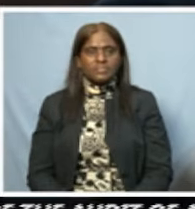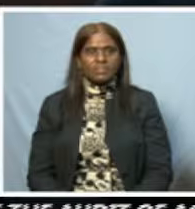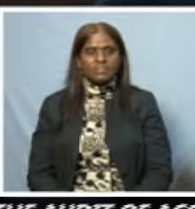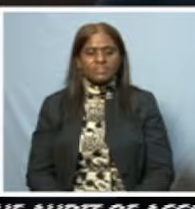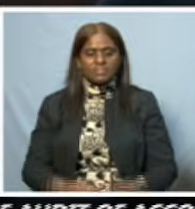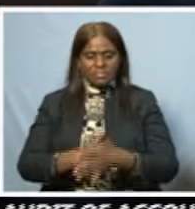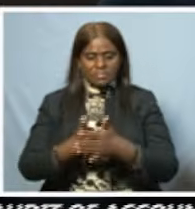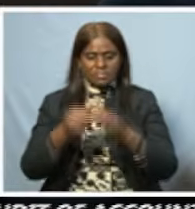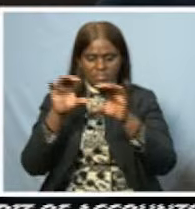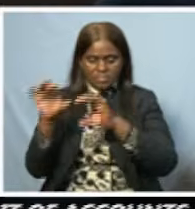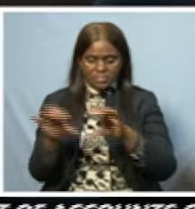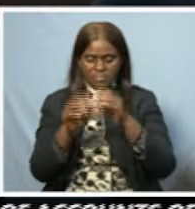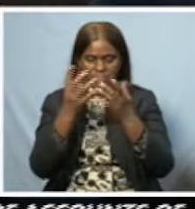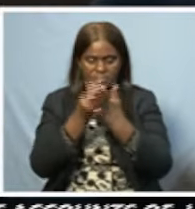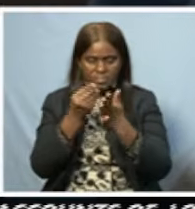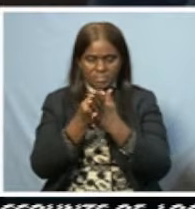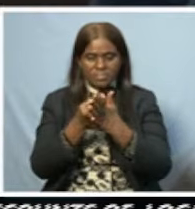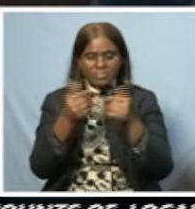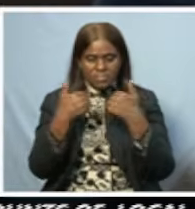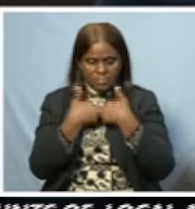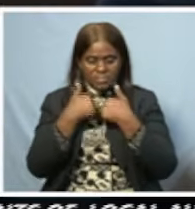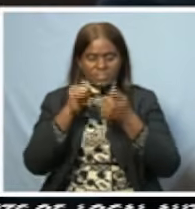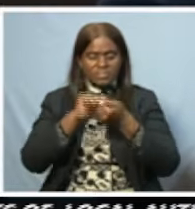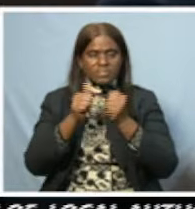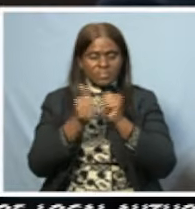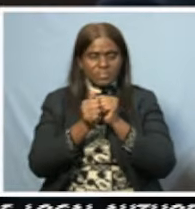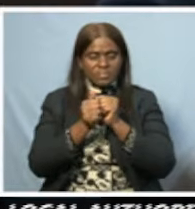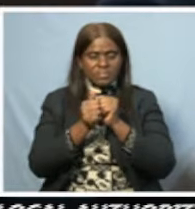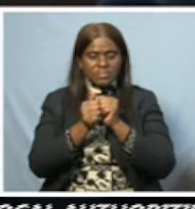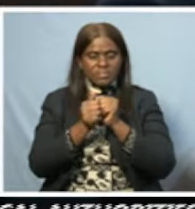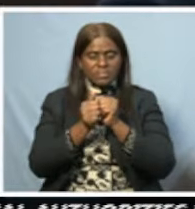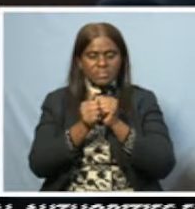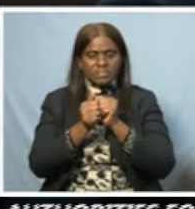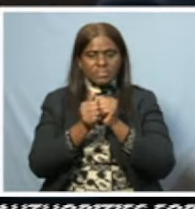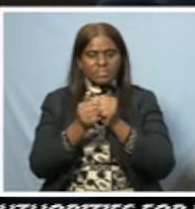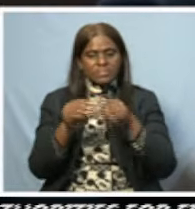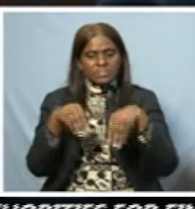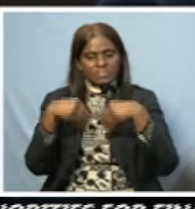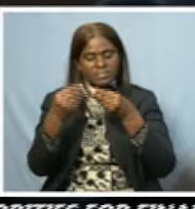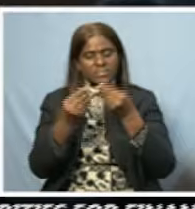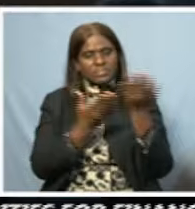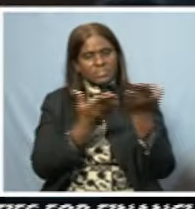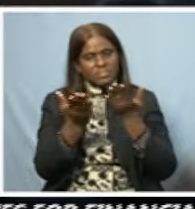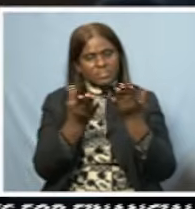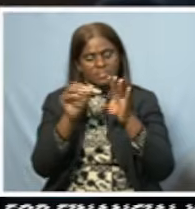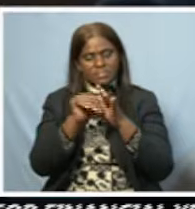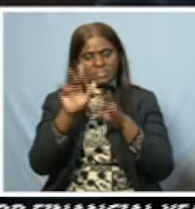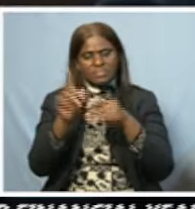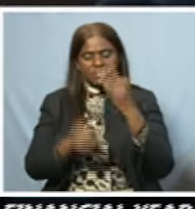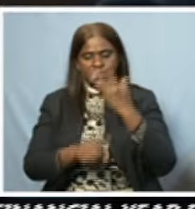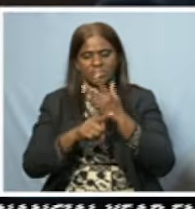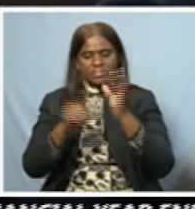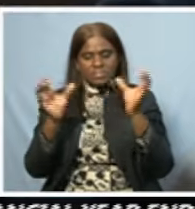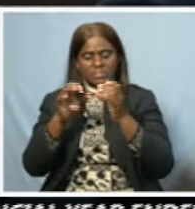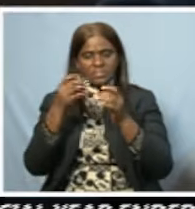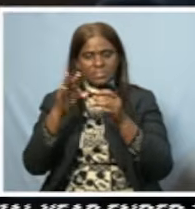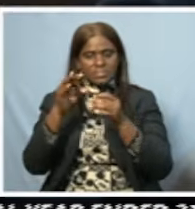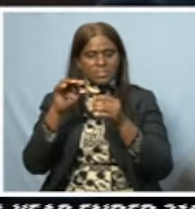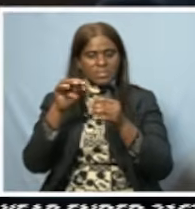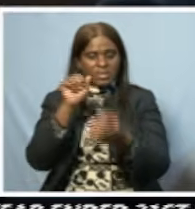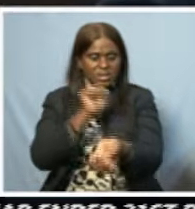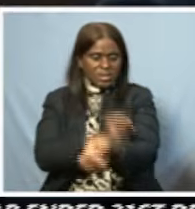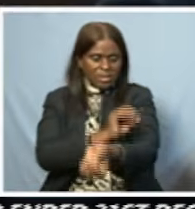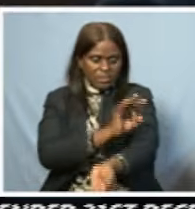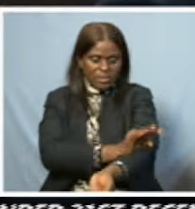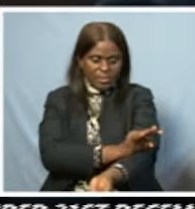How did the unspent money affect service delivery in the town council of SAMFYA?